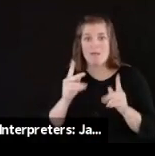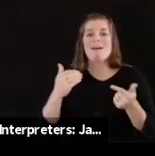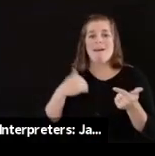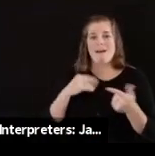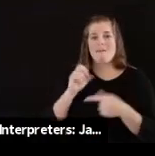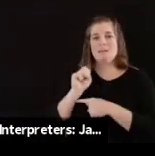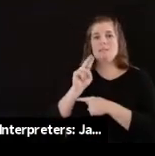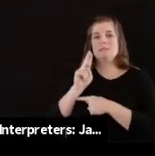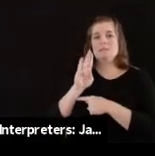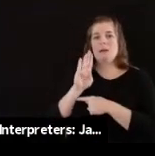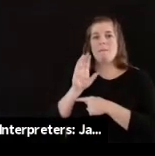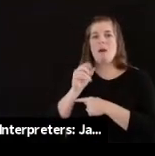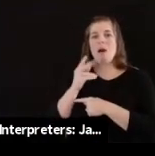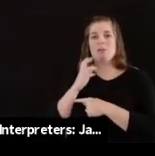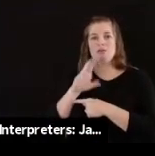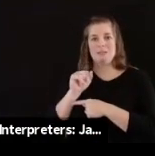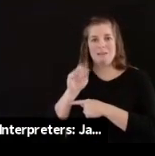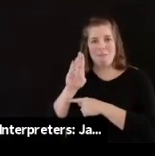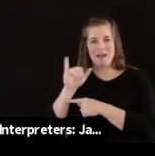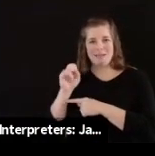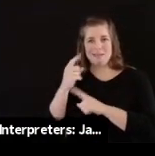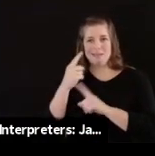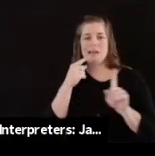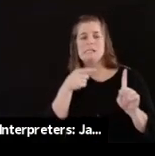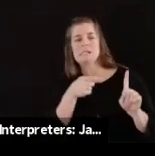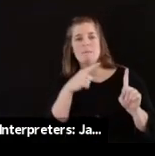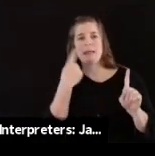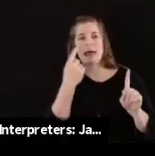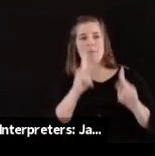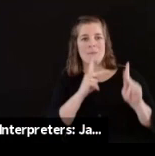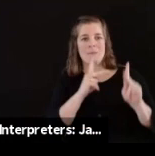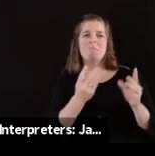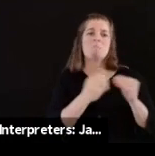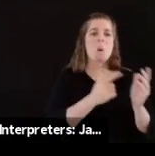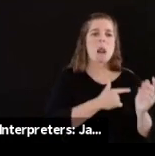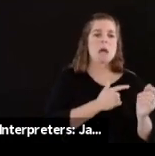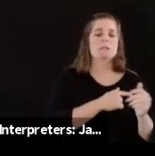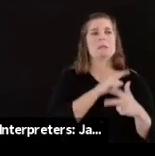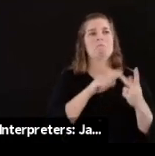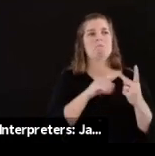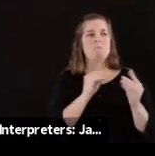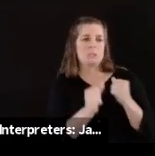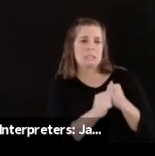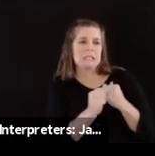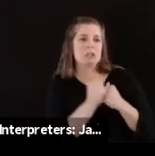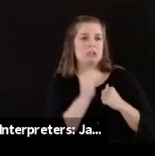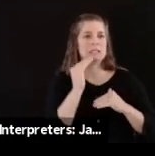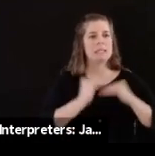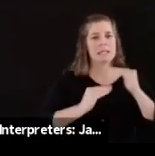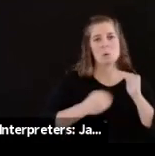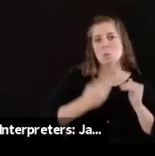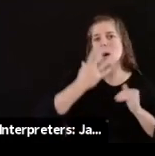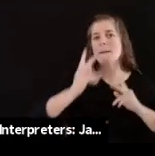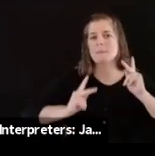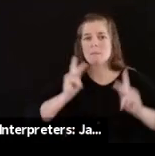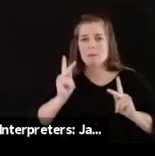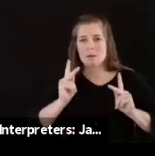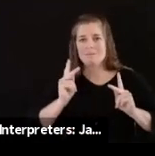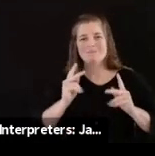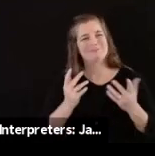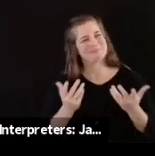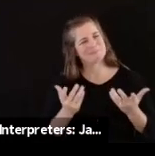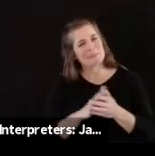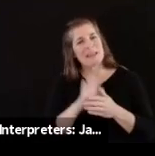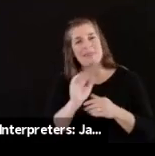people, believing them to be less intelligent, lazier, and more dangerous than whites. And that's just one